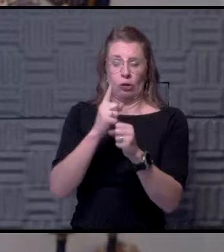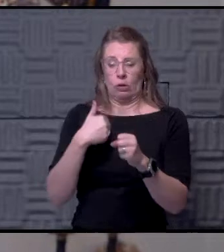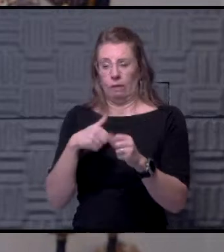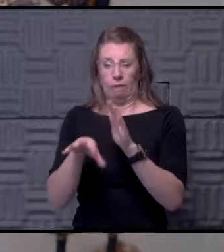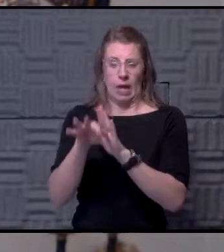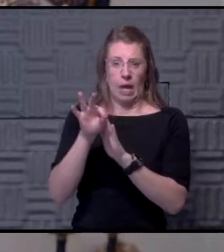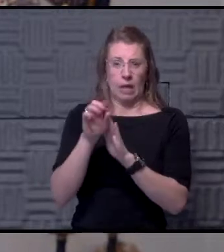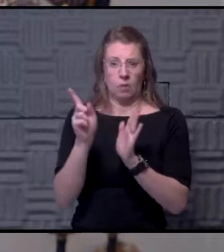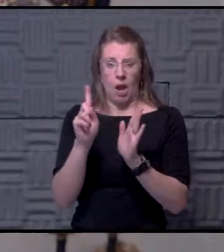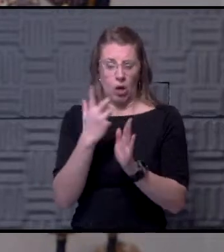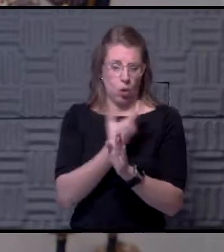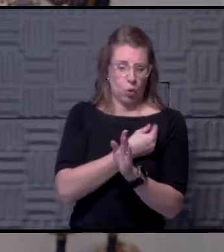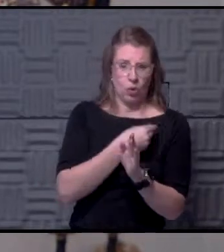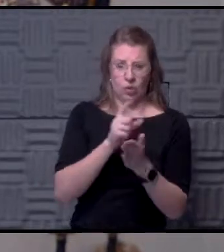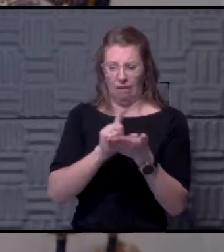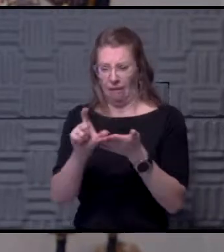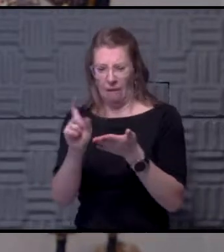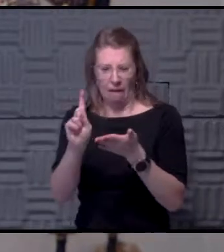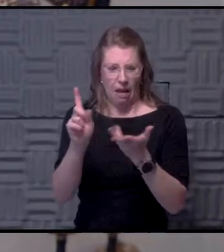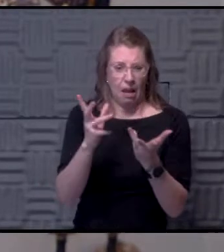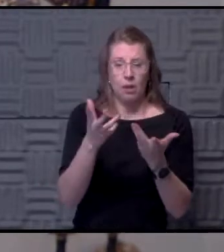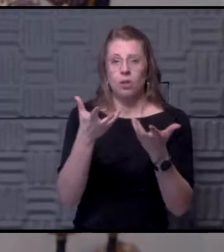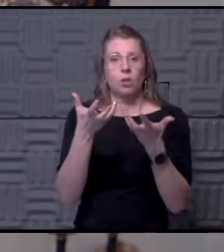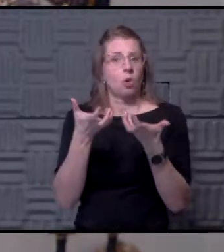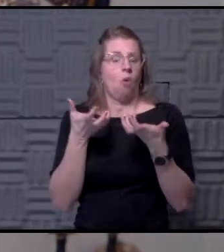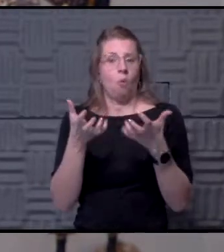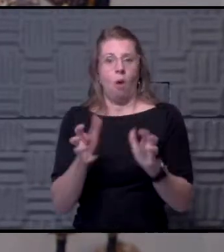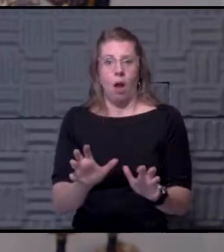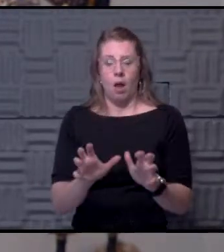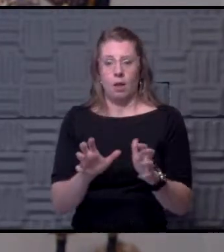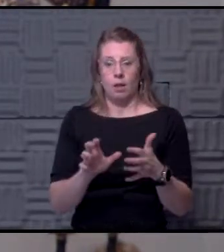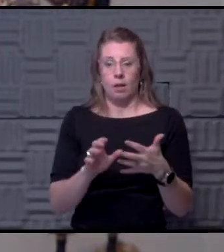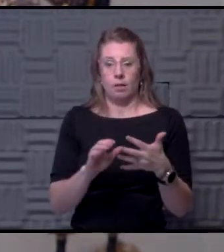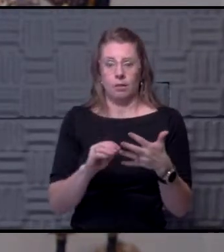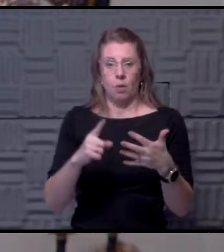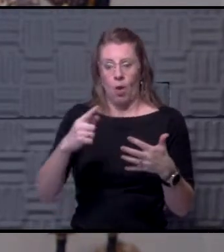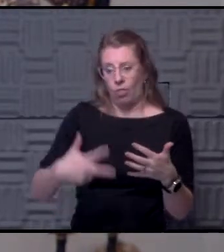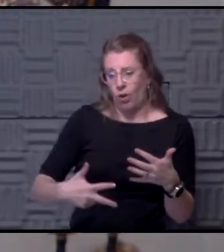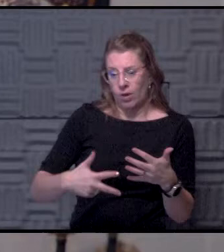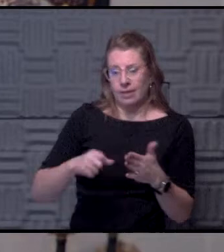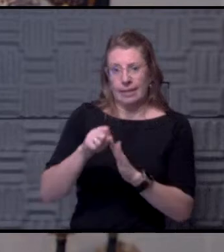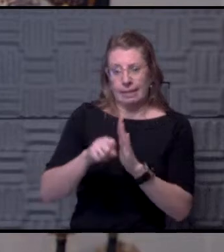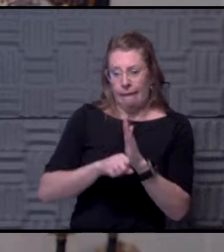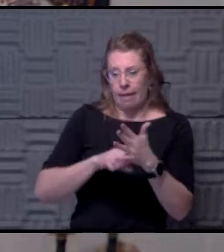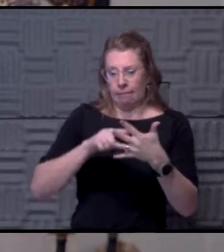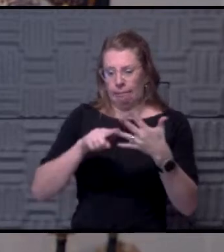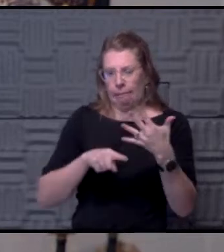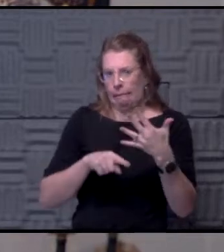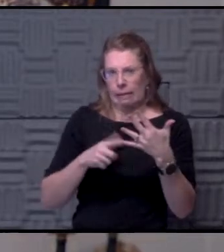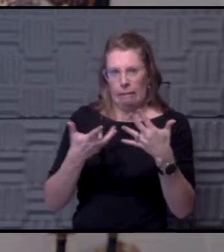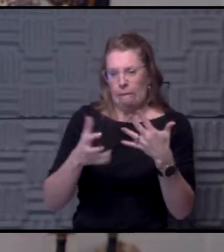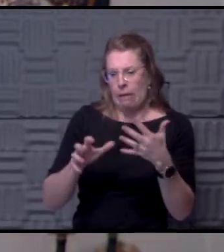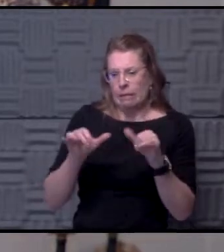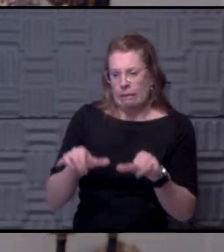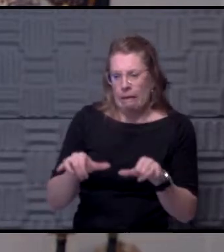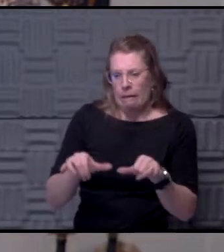where all those doses are, because we do not want to be in the bottom third of the states. We want to move up. And I know that